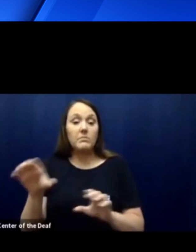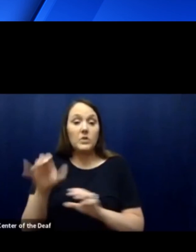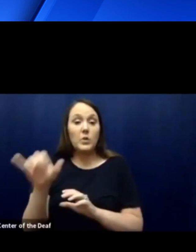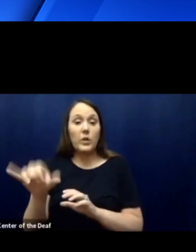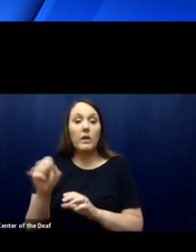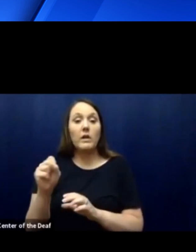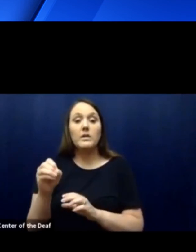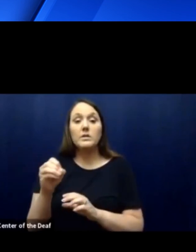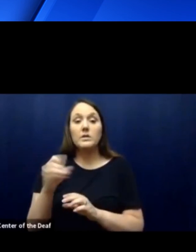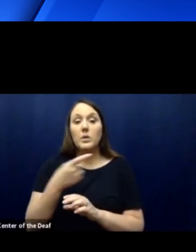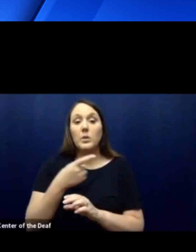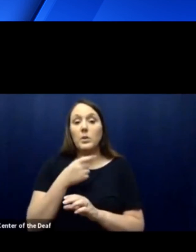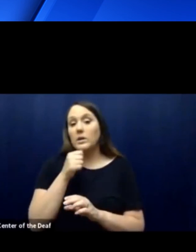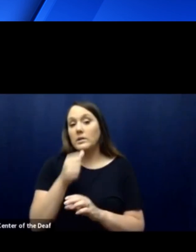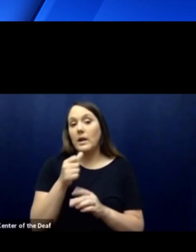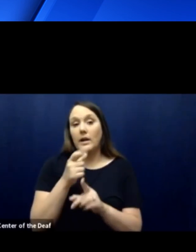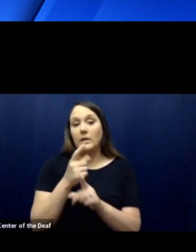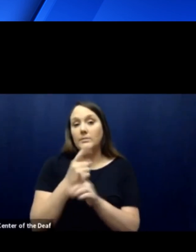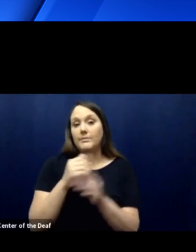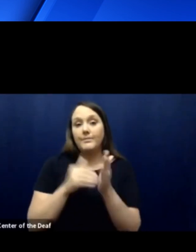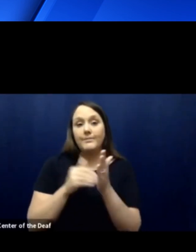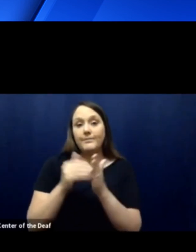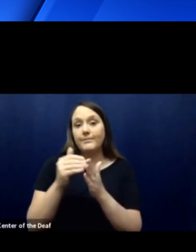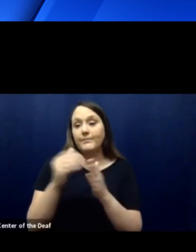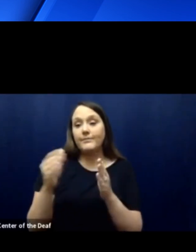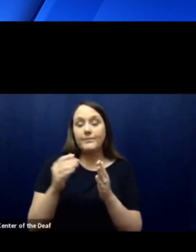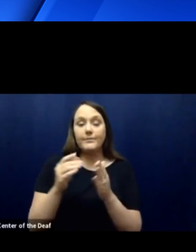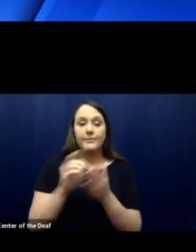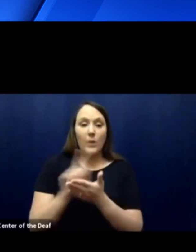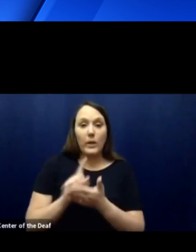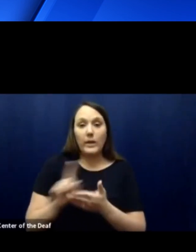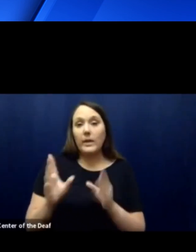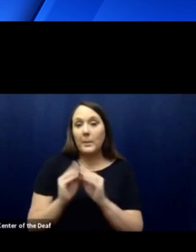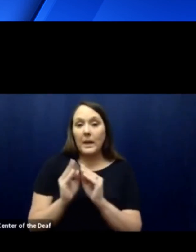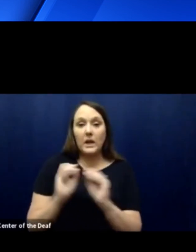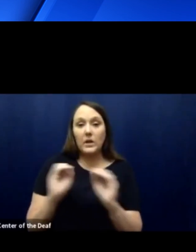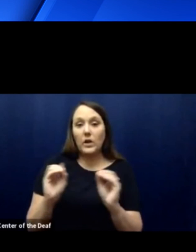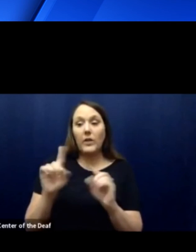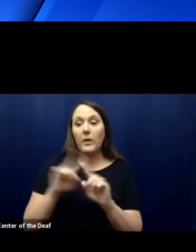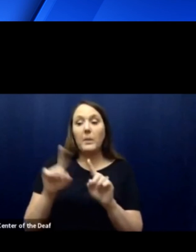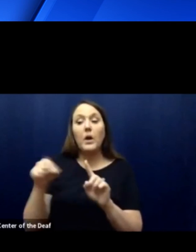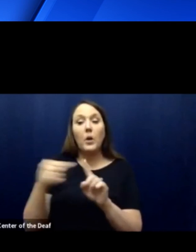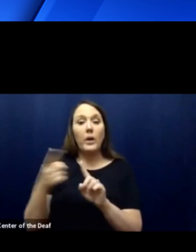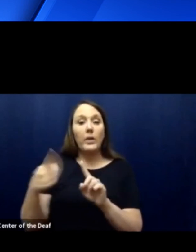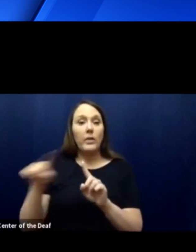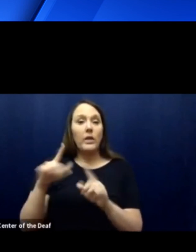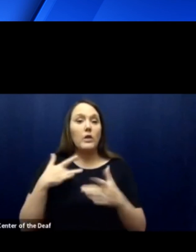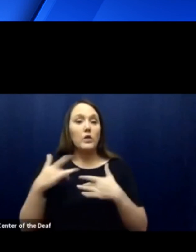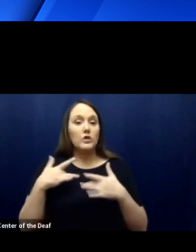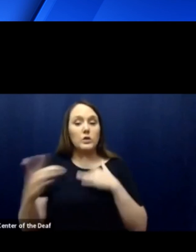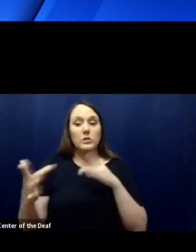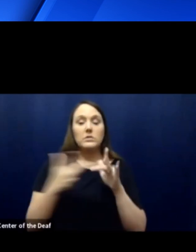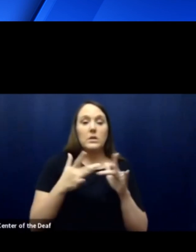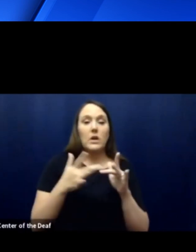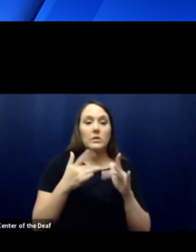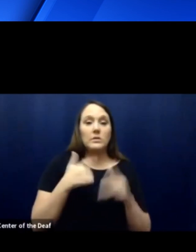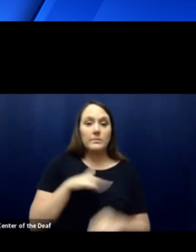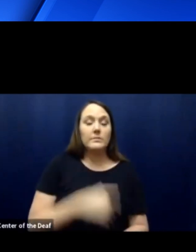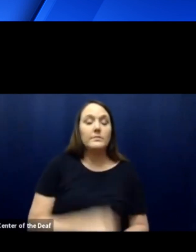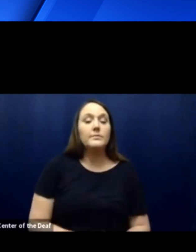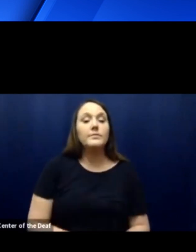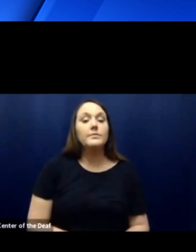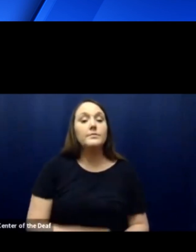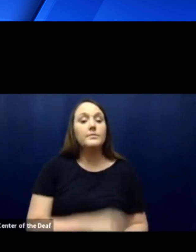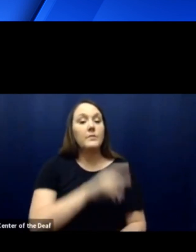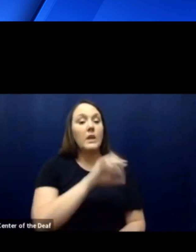So we haven't, it's not a regular meeting or anything like that. It's just they reach out when they have questions or concerns. Also from Vincent with the Sentinel,